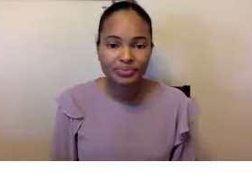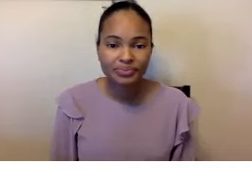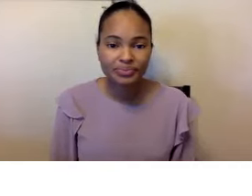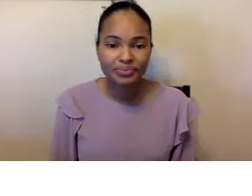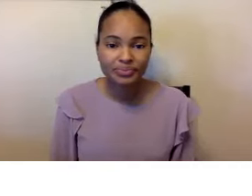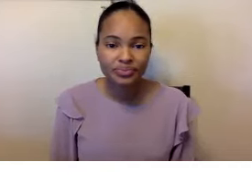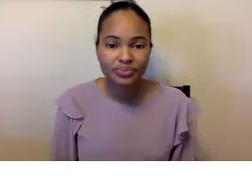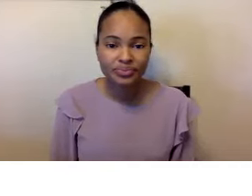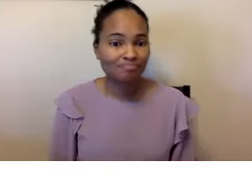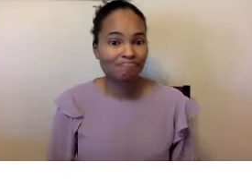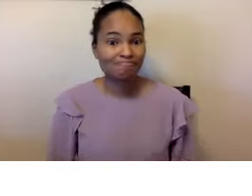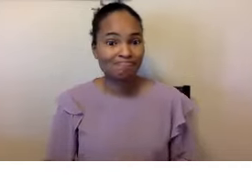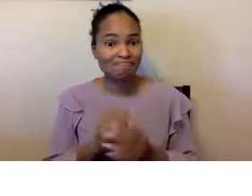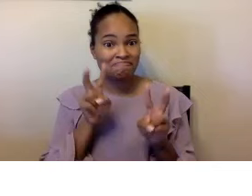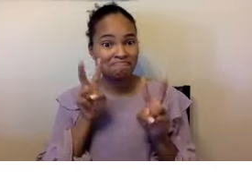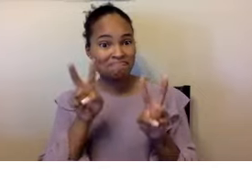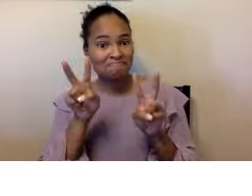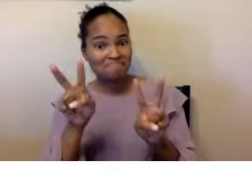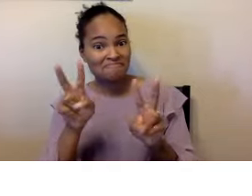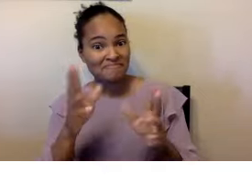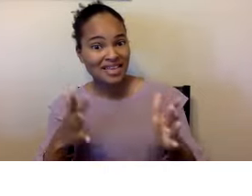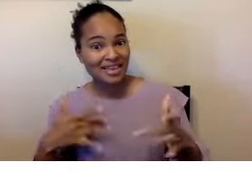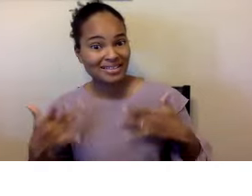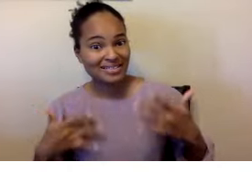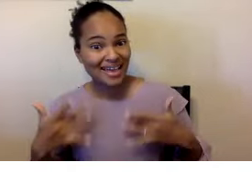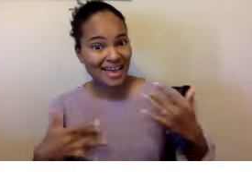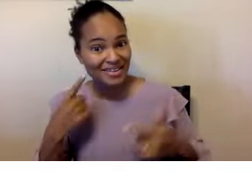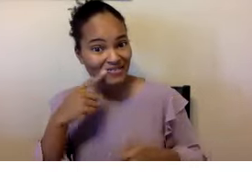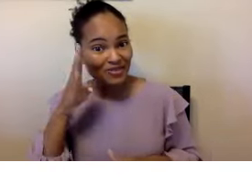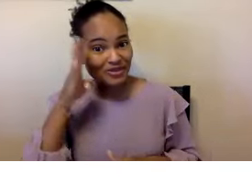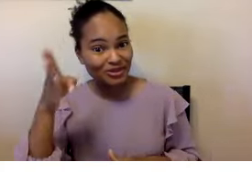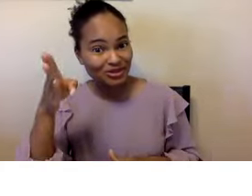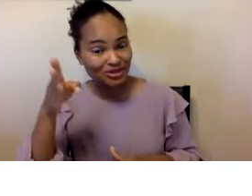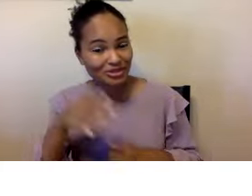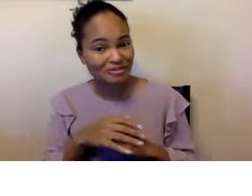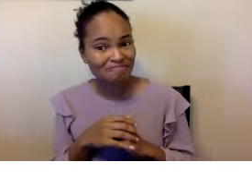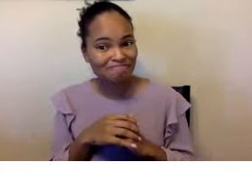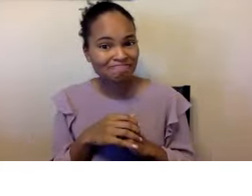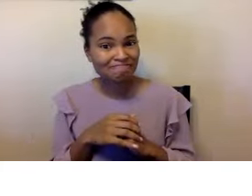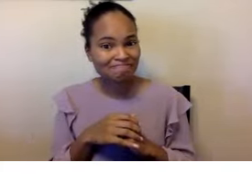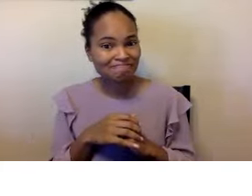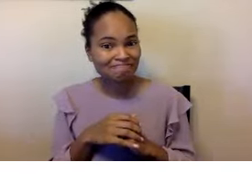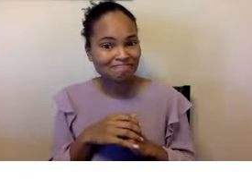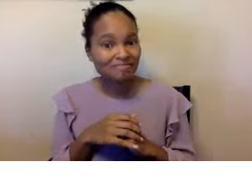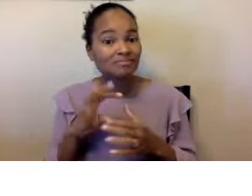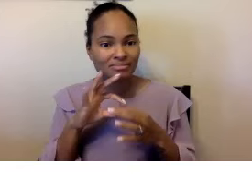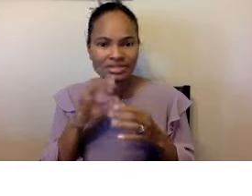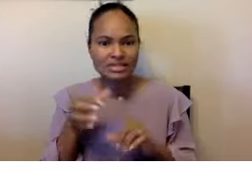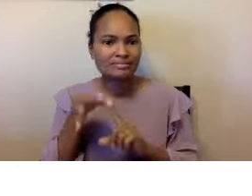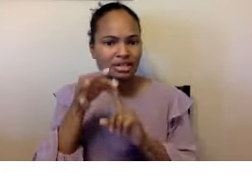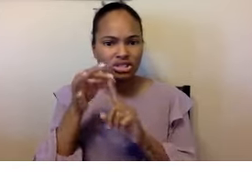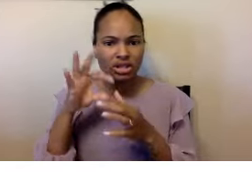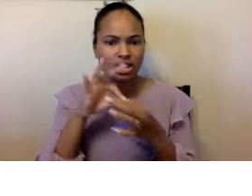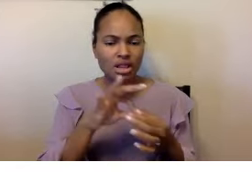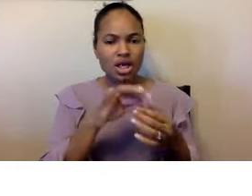Honestly, I'm excited for the future of the self-advocacy movement, especially in arts, entertainment,